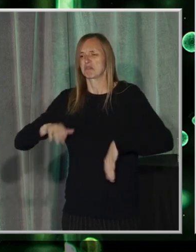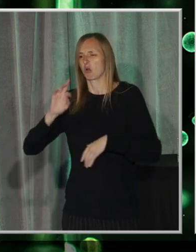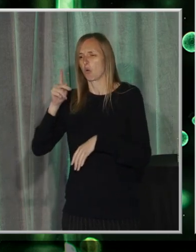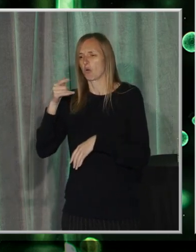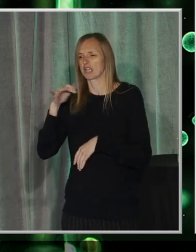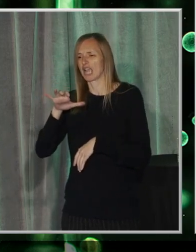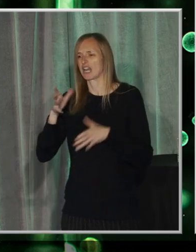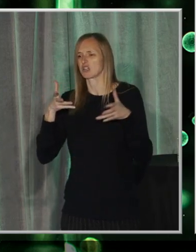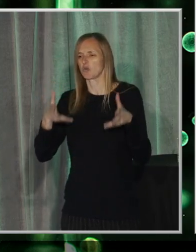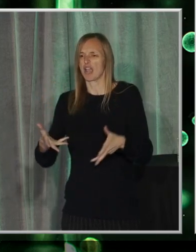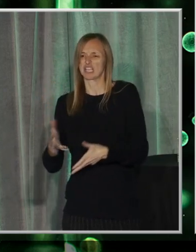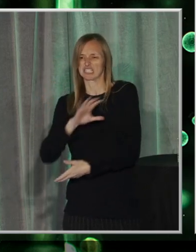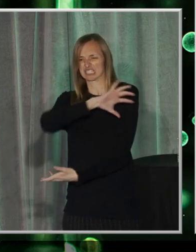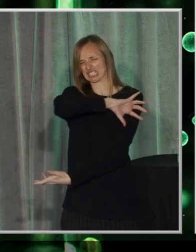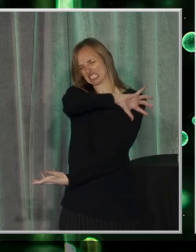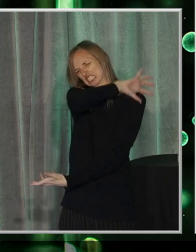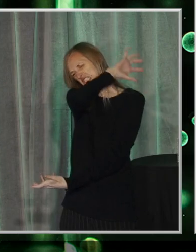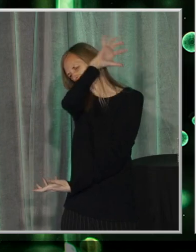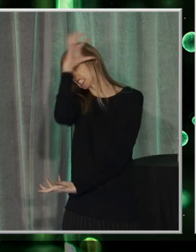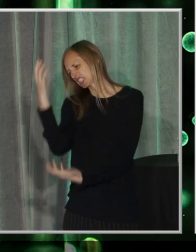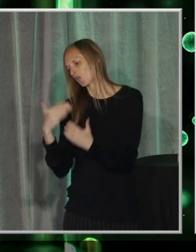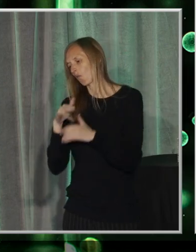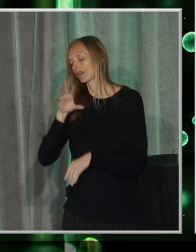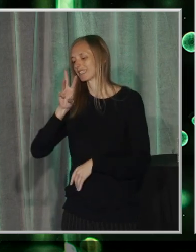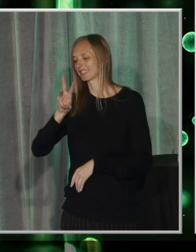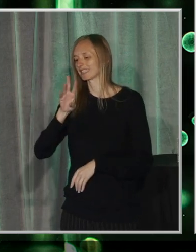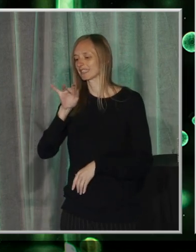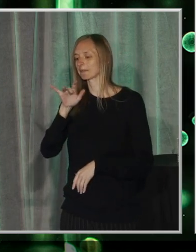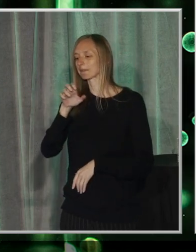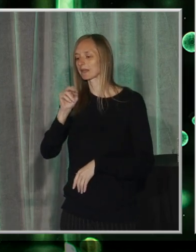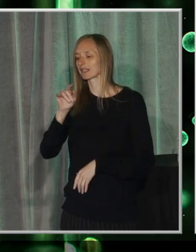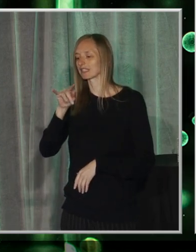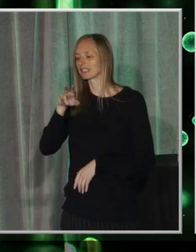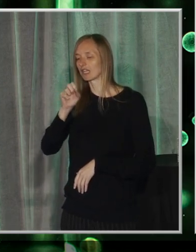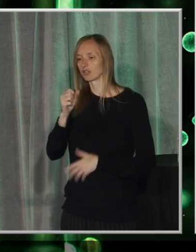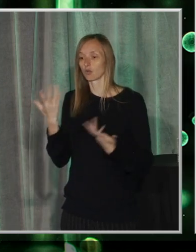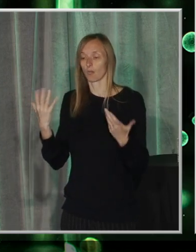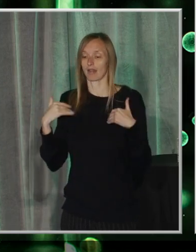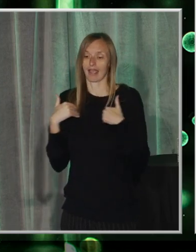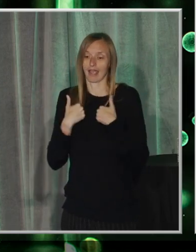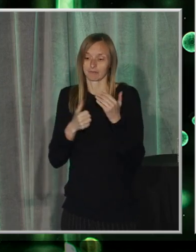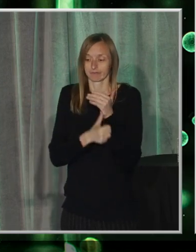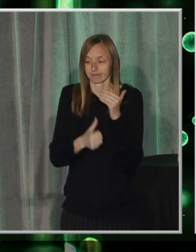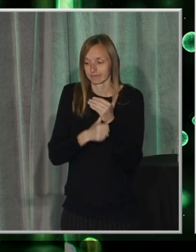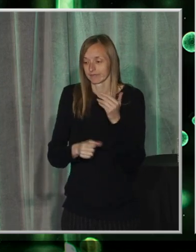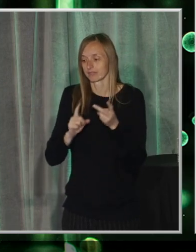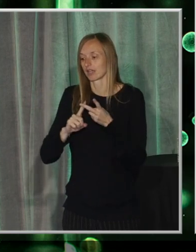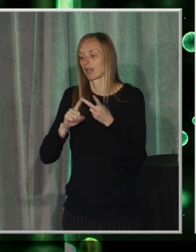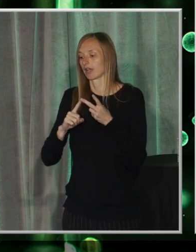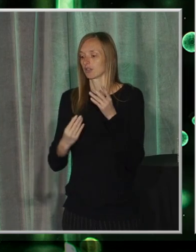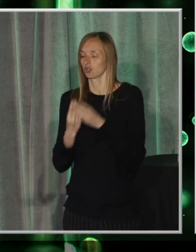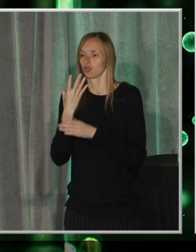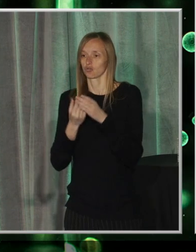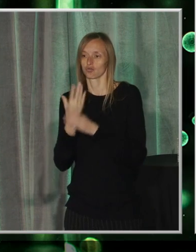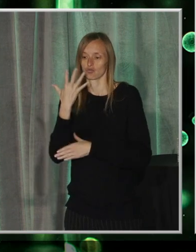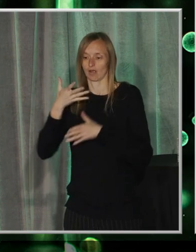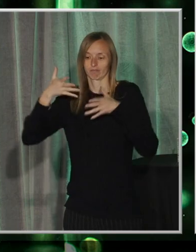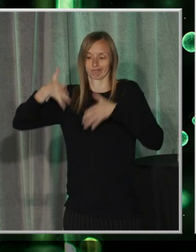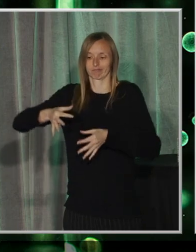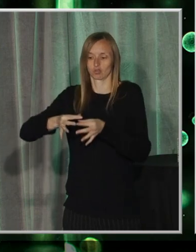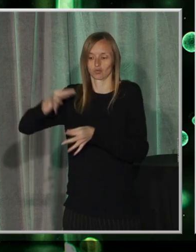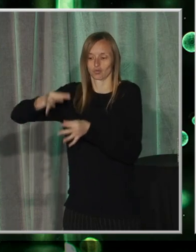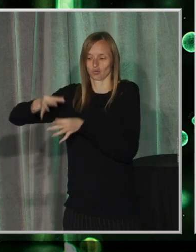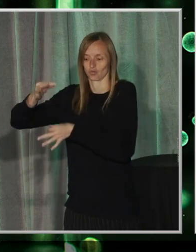waste, over 6 billion tons, including livestock manure and crop straws. However,